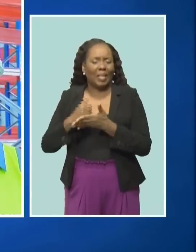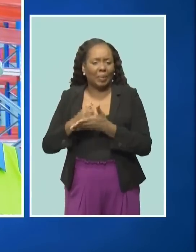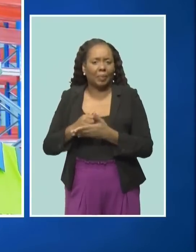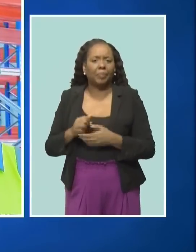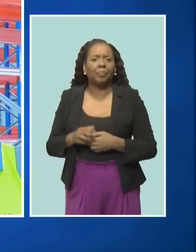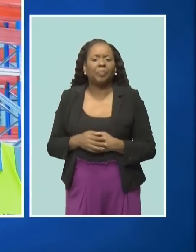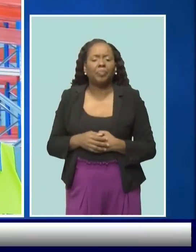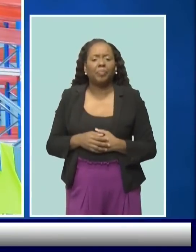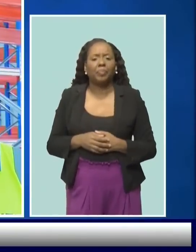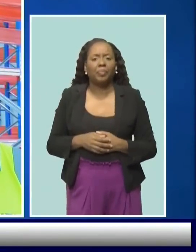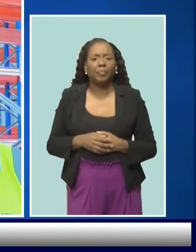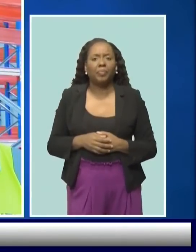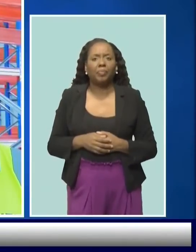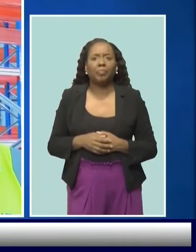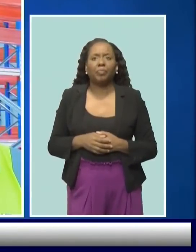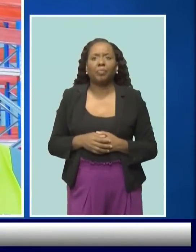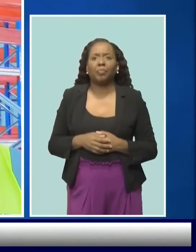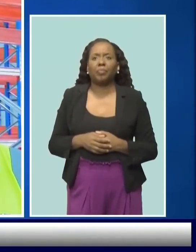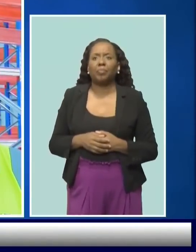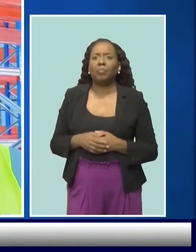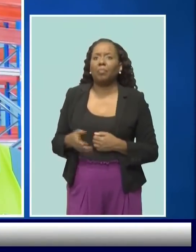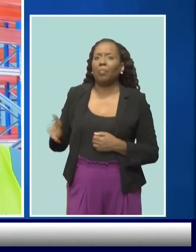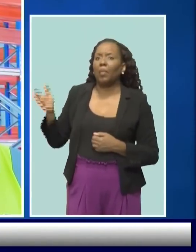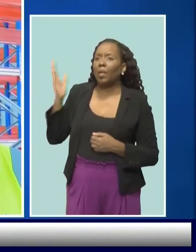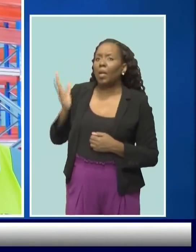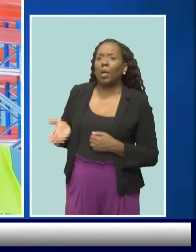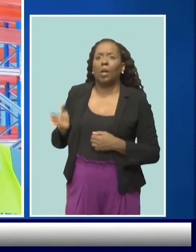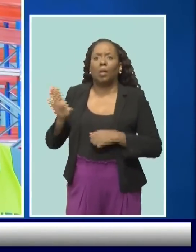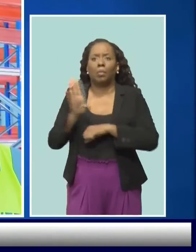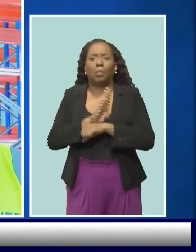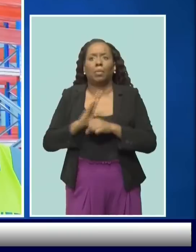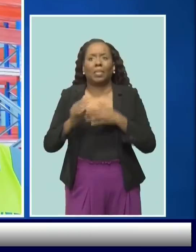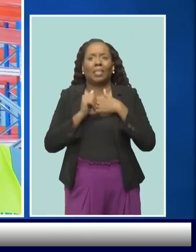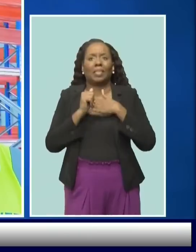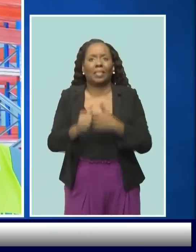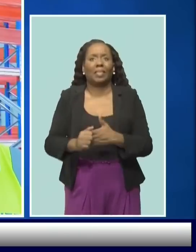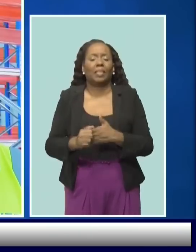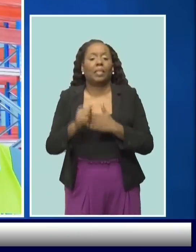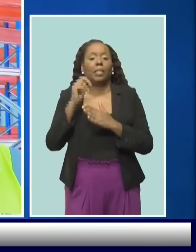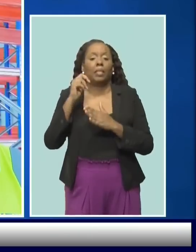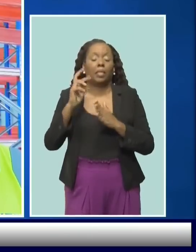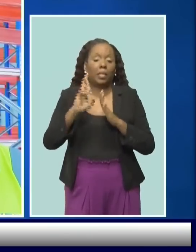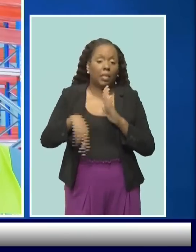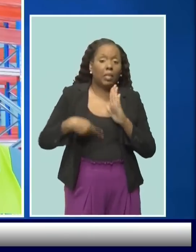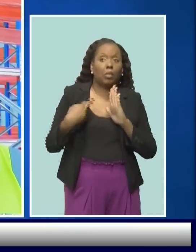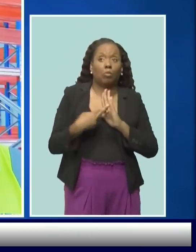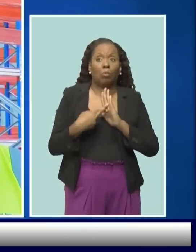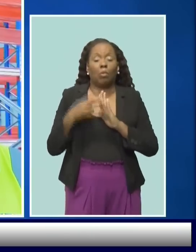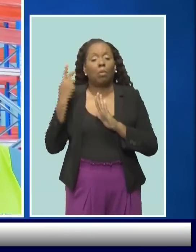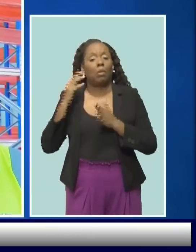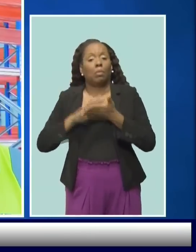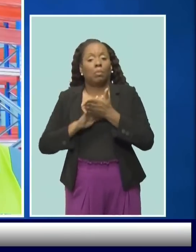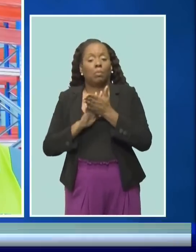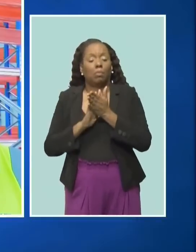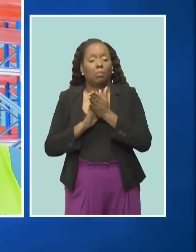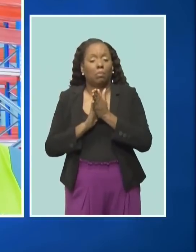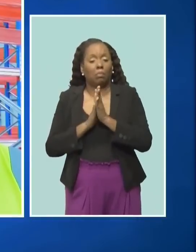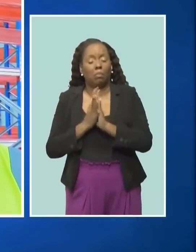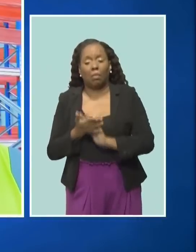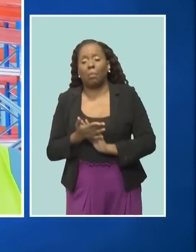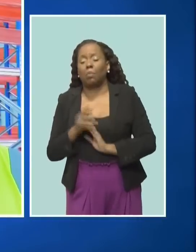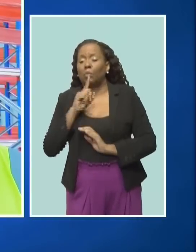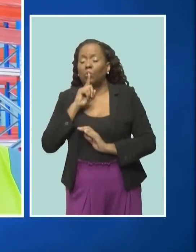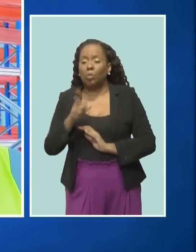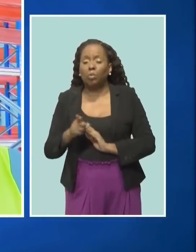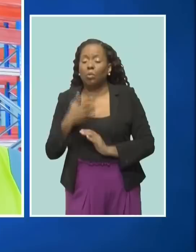playing a leading role in providing and supporting us with making this dream come a reality. It's a really